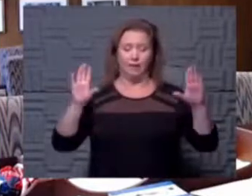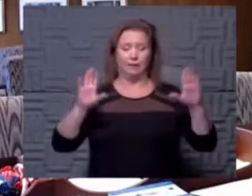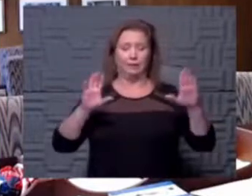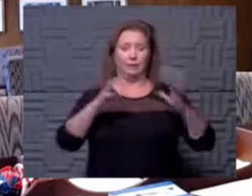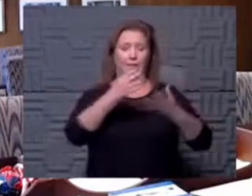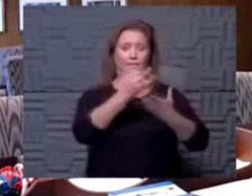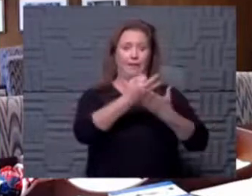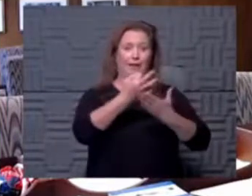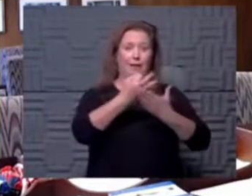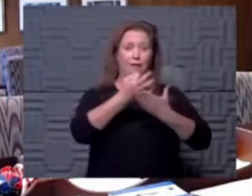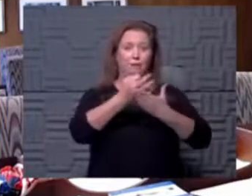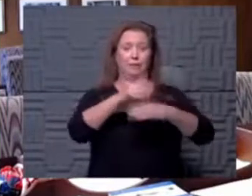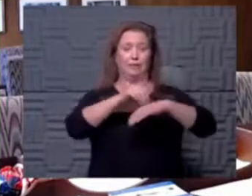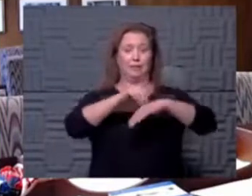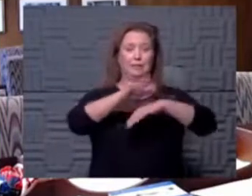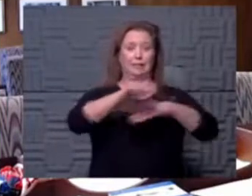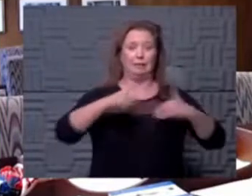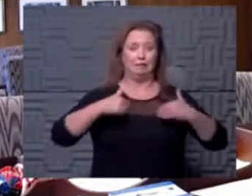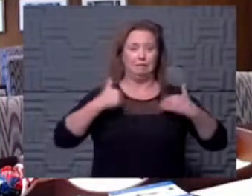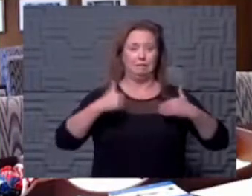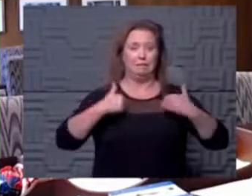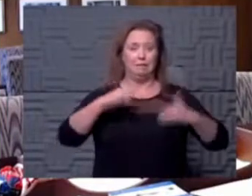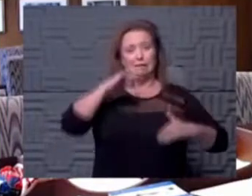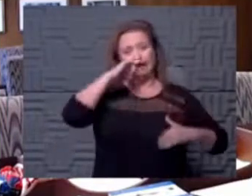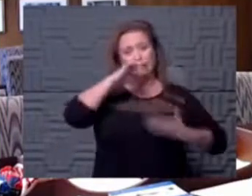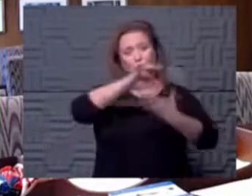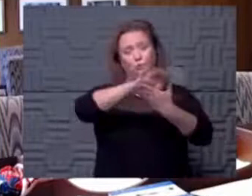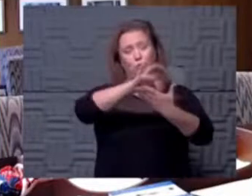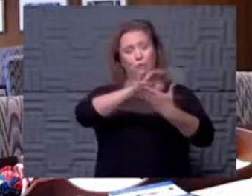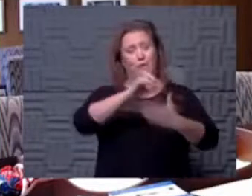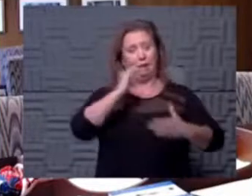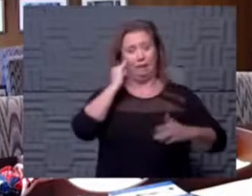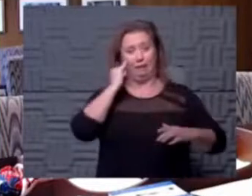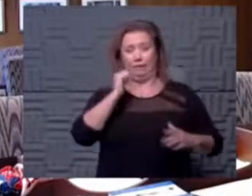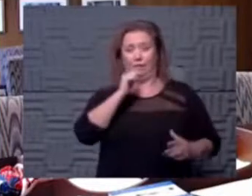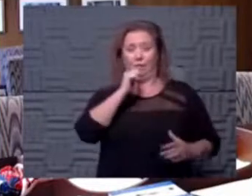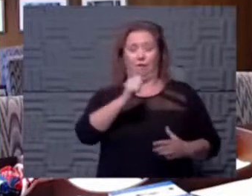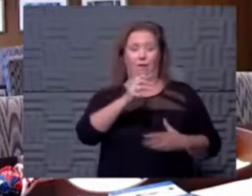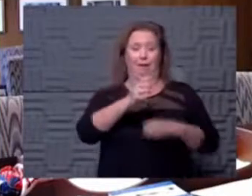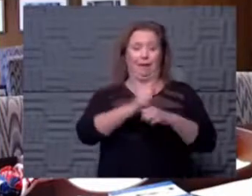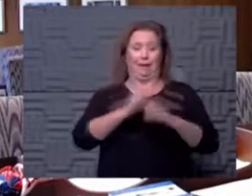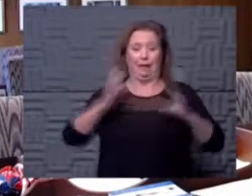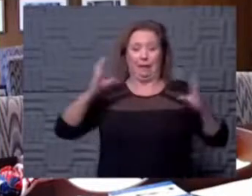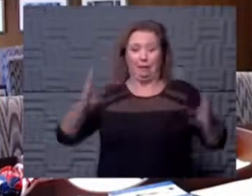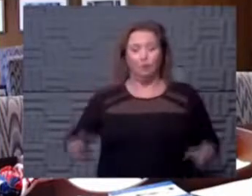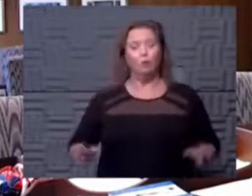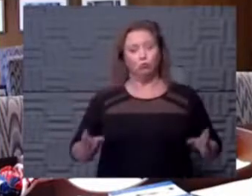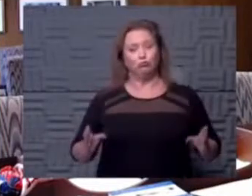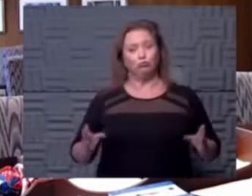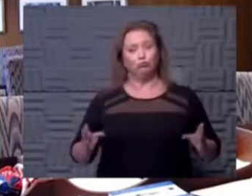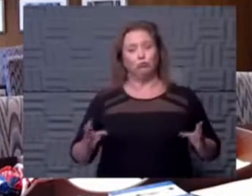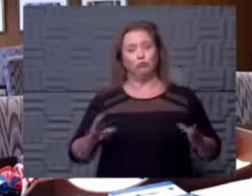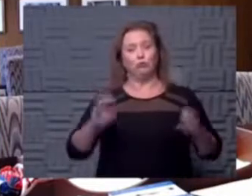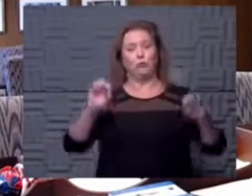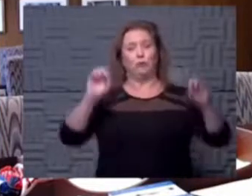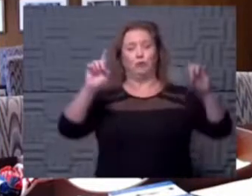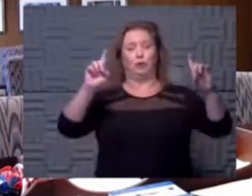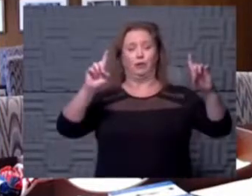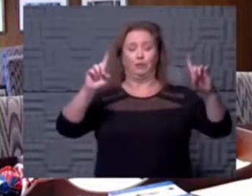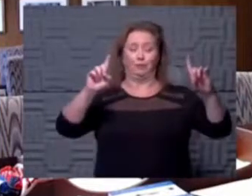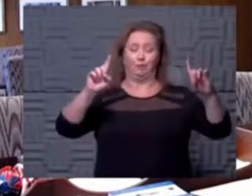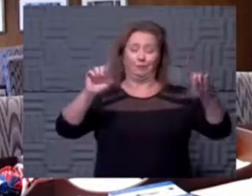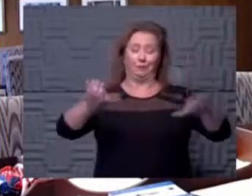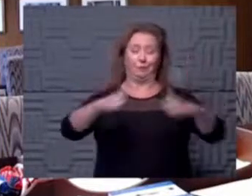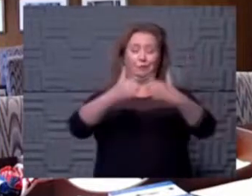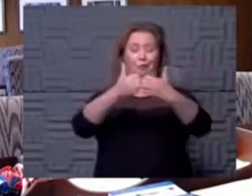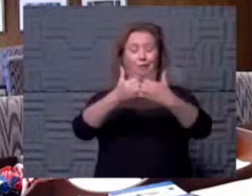financially to send their young people to school. And if they're not getting the in-person, that poses a lot of questions